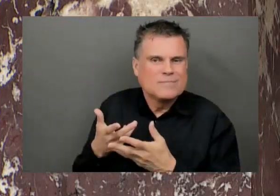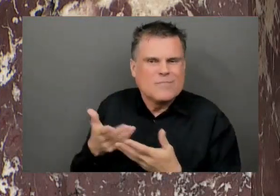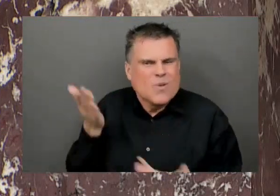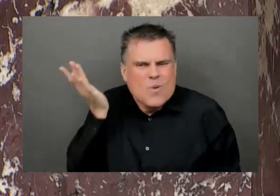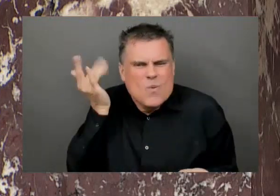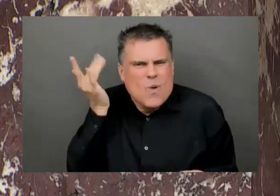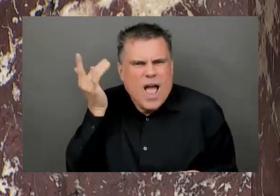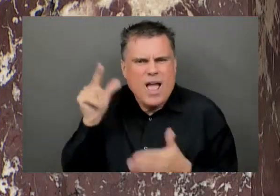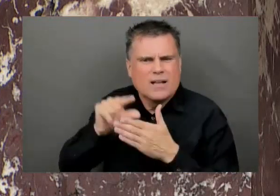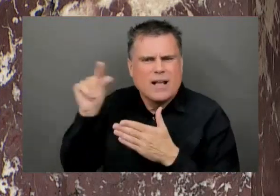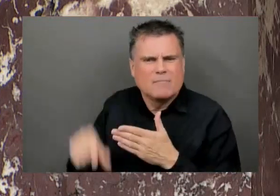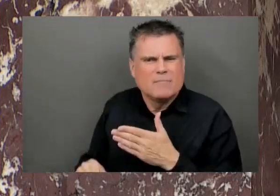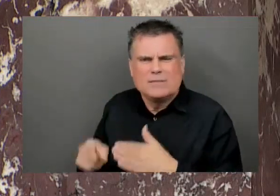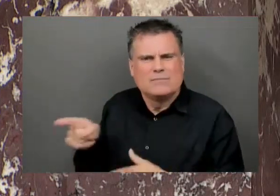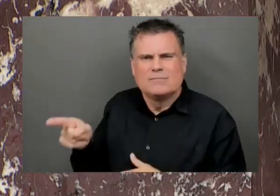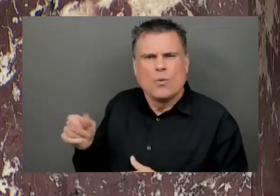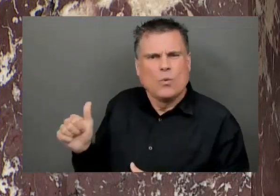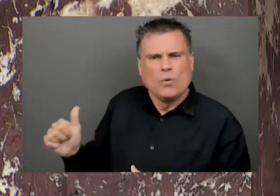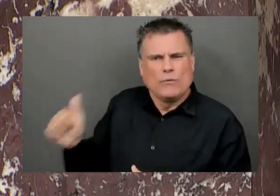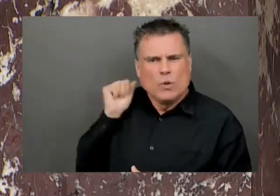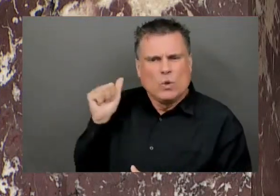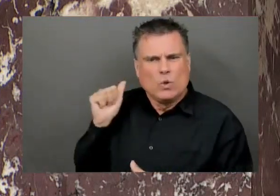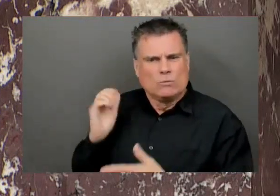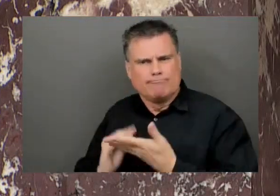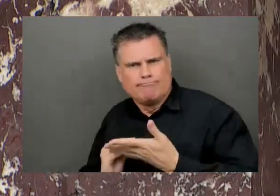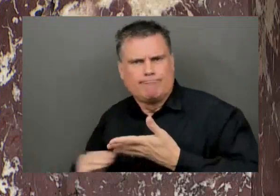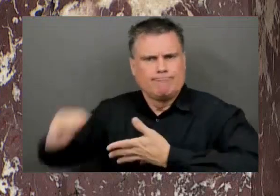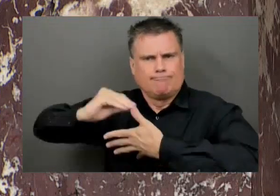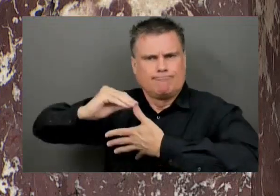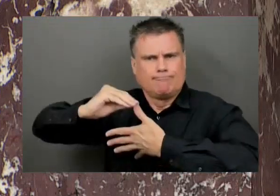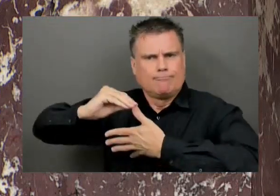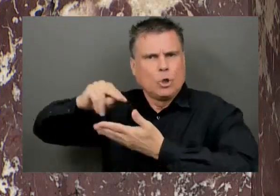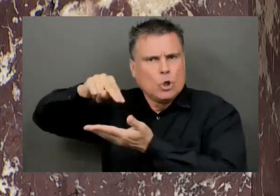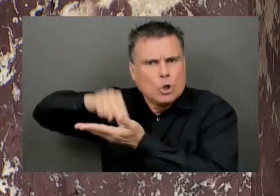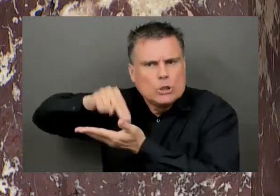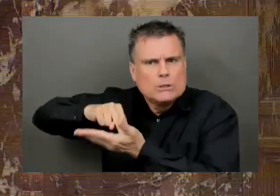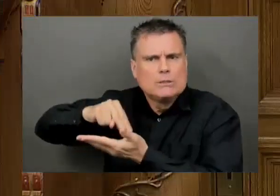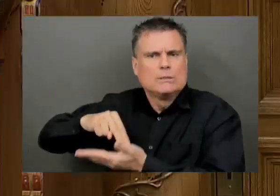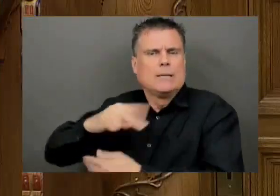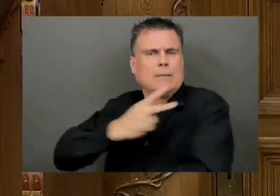NDP's dangerous decriminalization experiment?